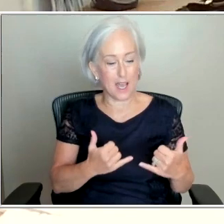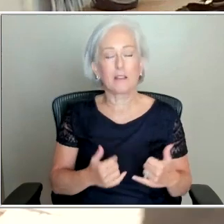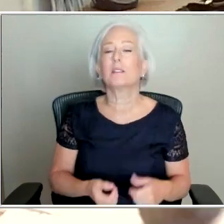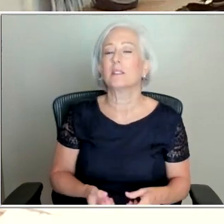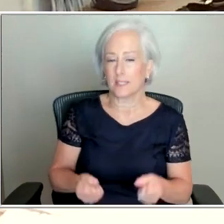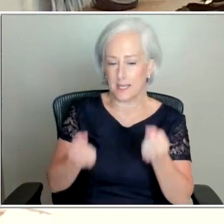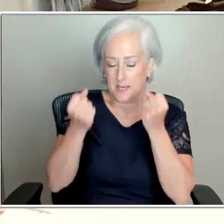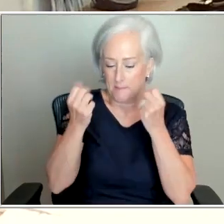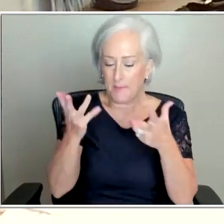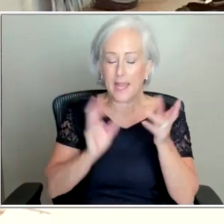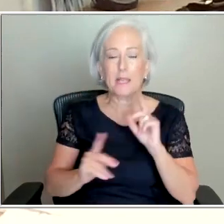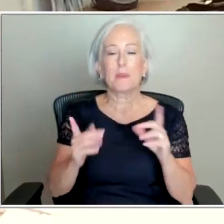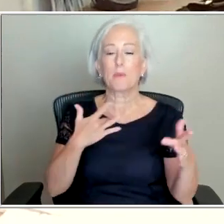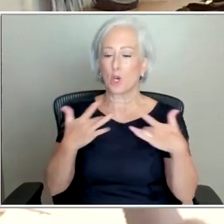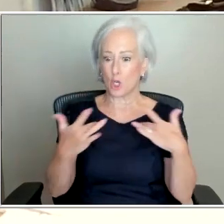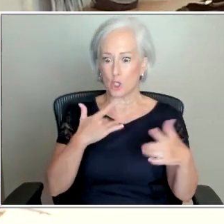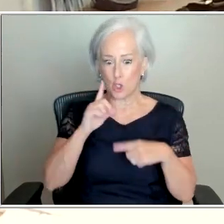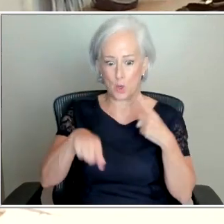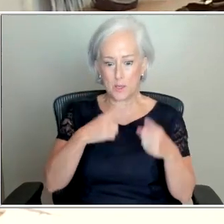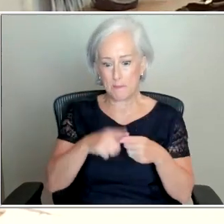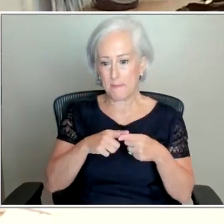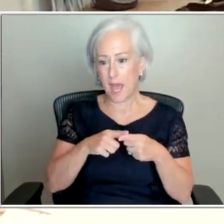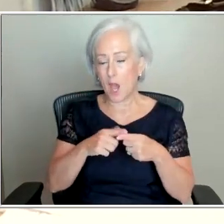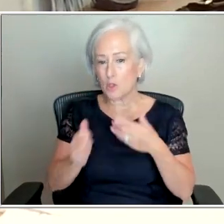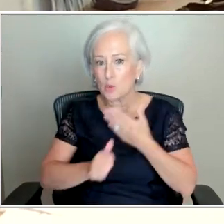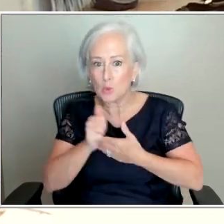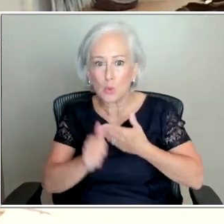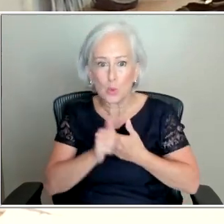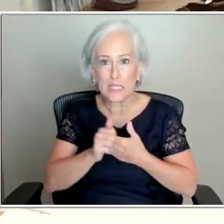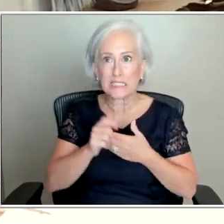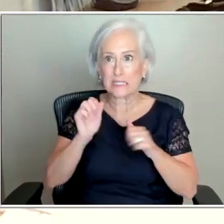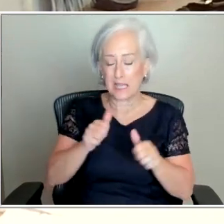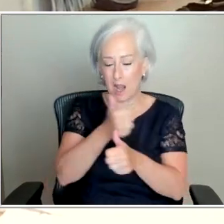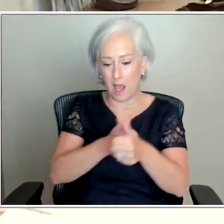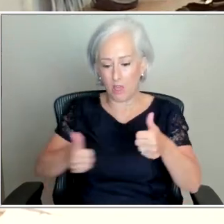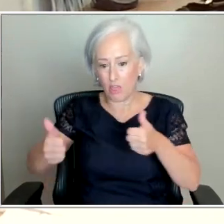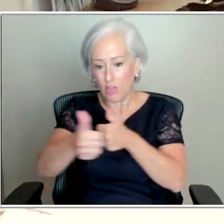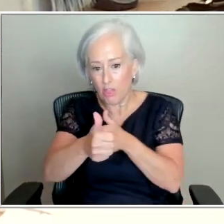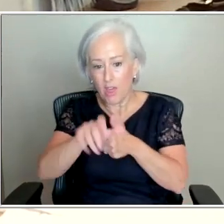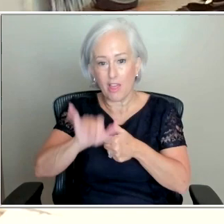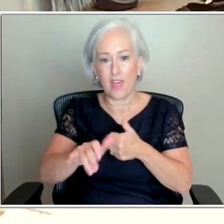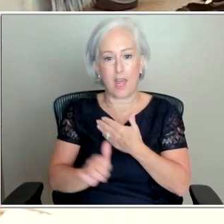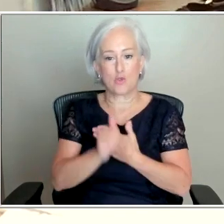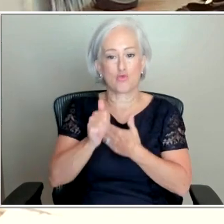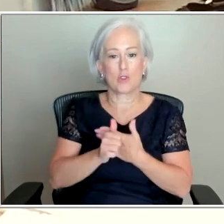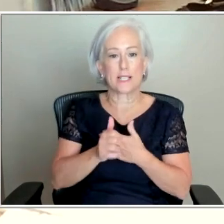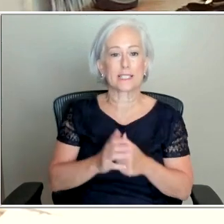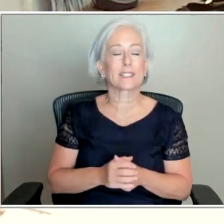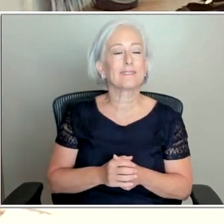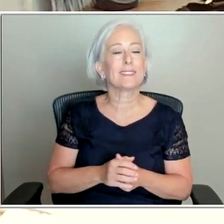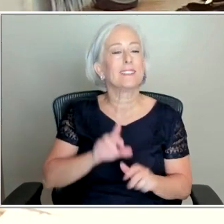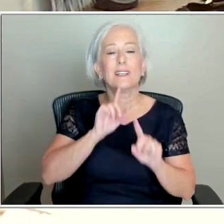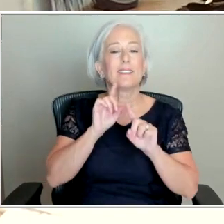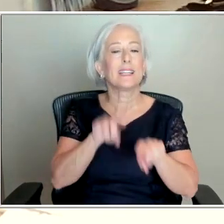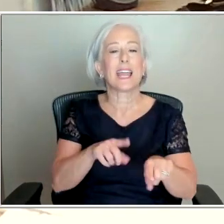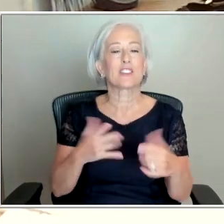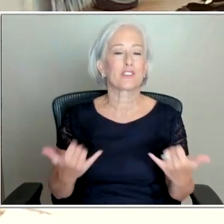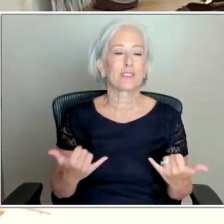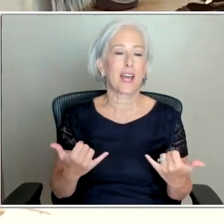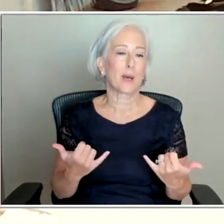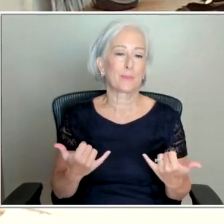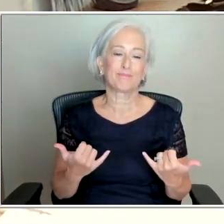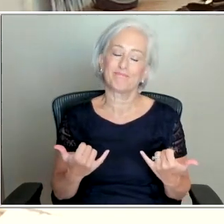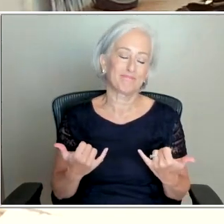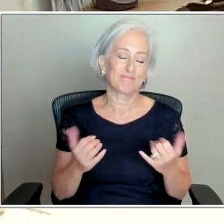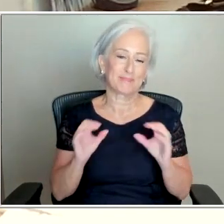and thinking, can I get ahead of this? And really the answer right now is there's really nothing